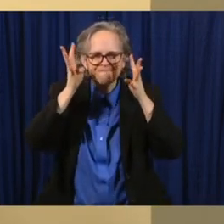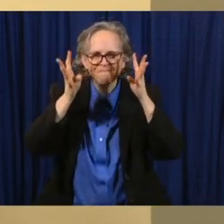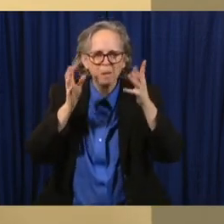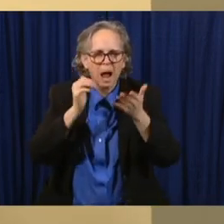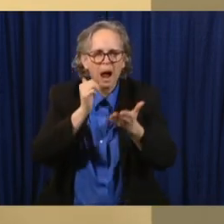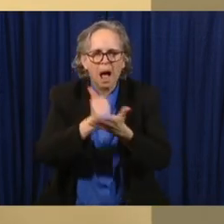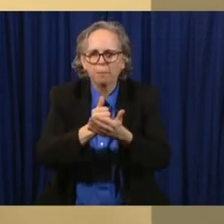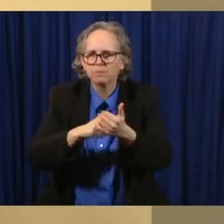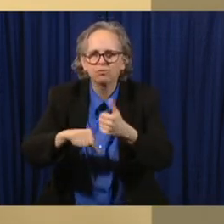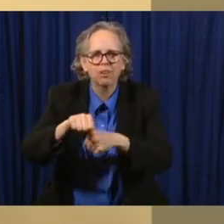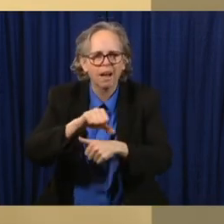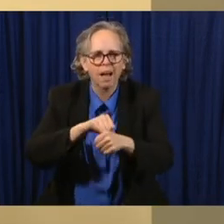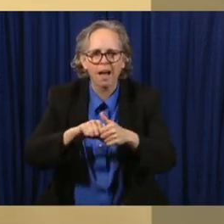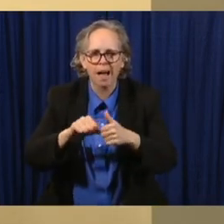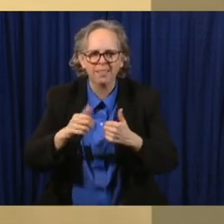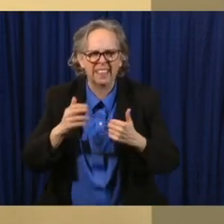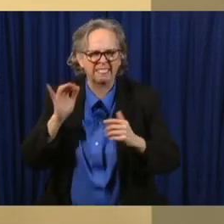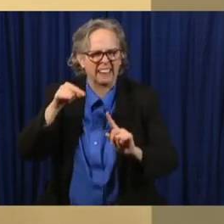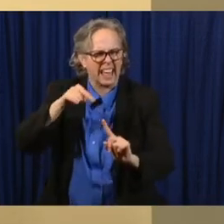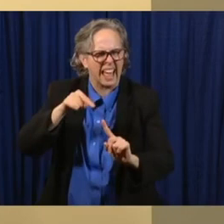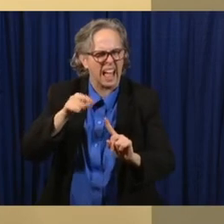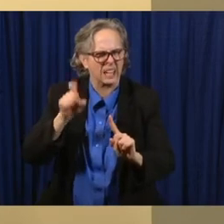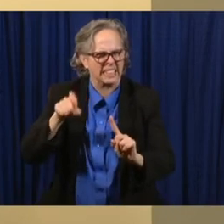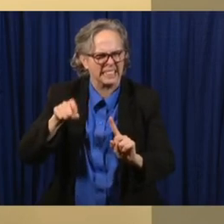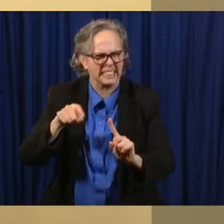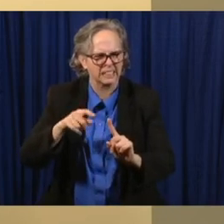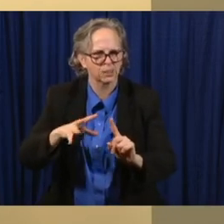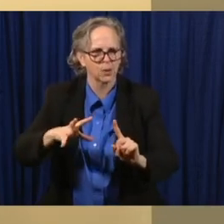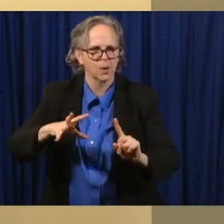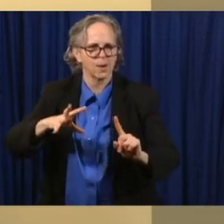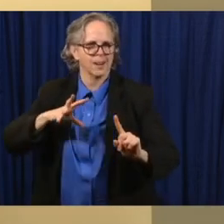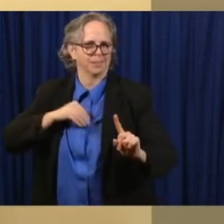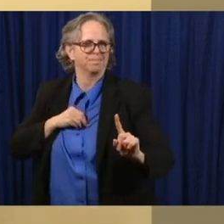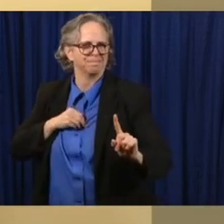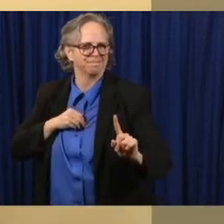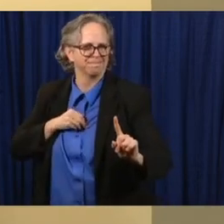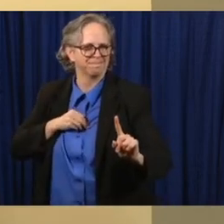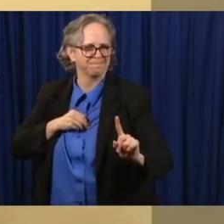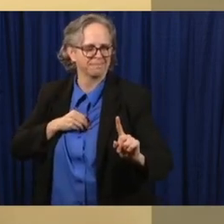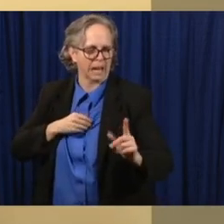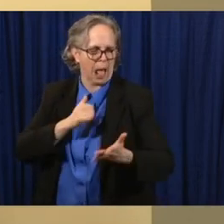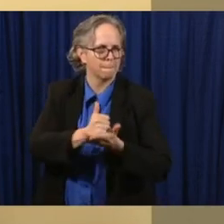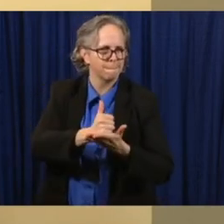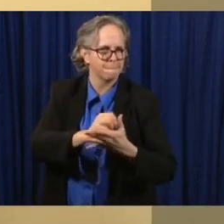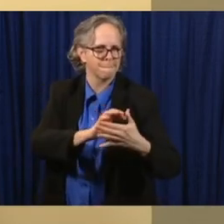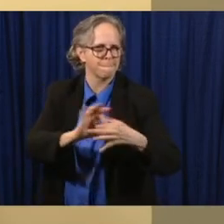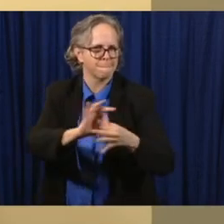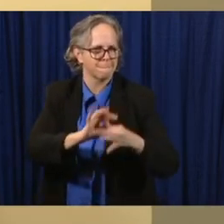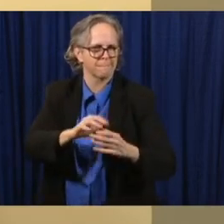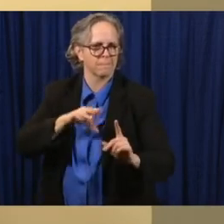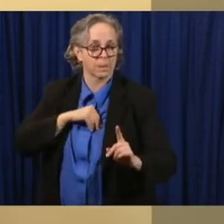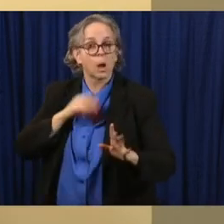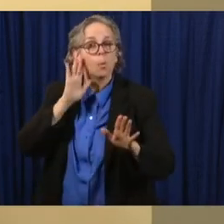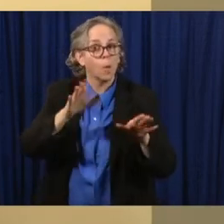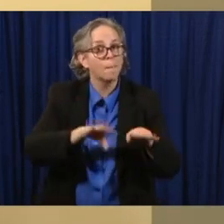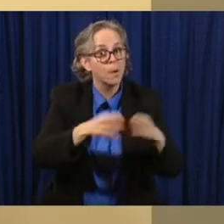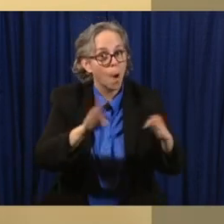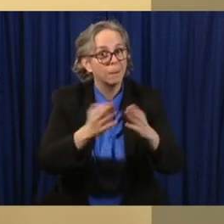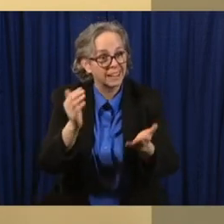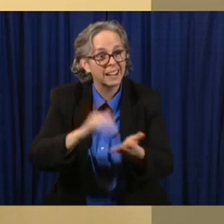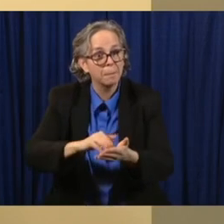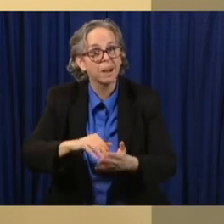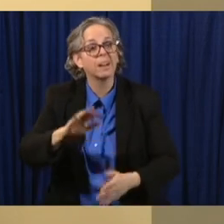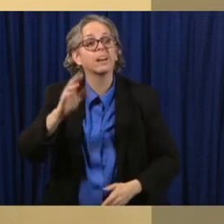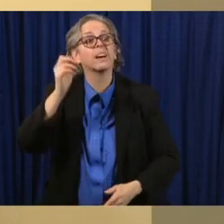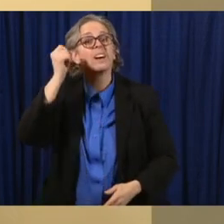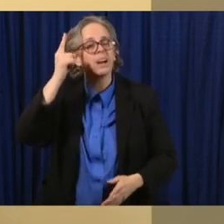things. So as much as we start to open up some things, we'll also be innovating again. But it does rest a little